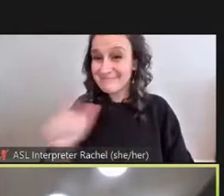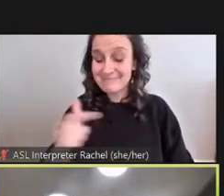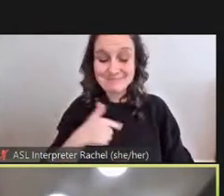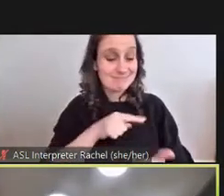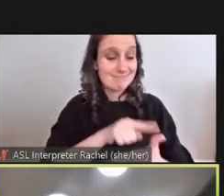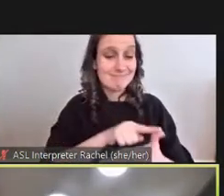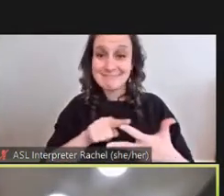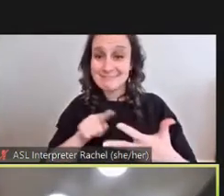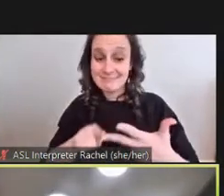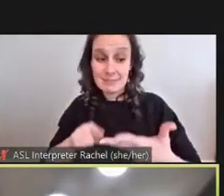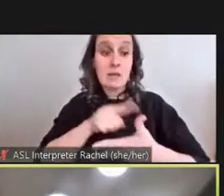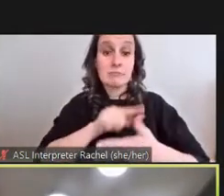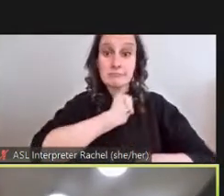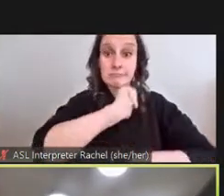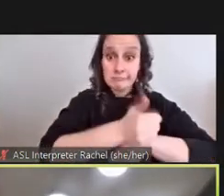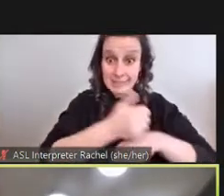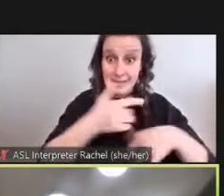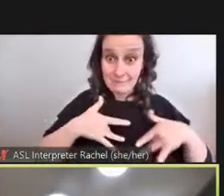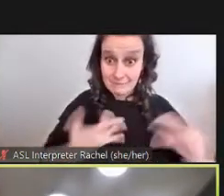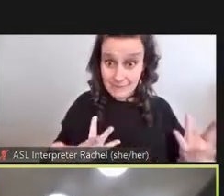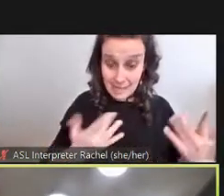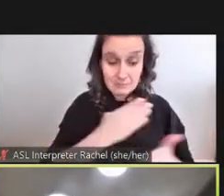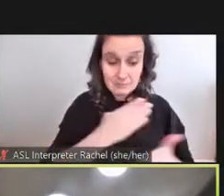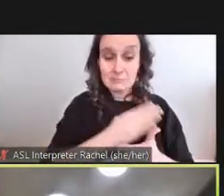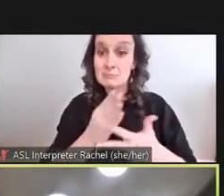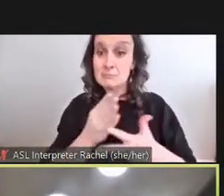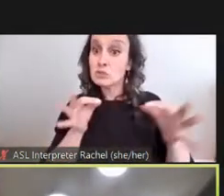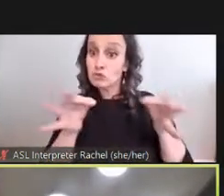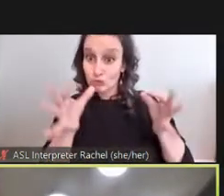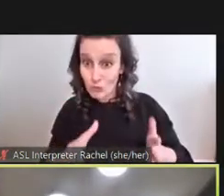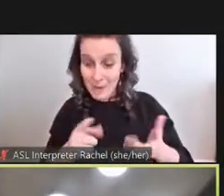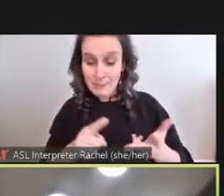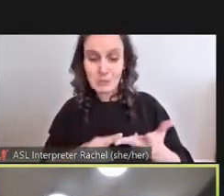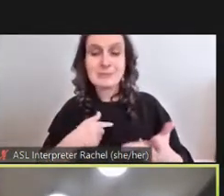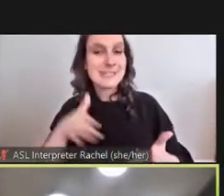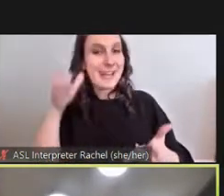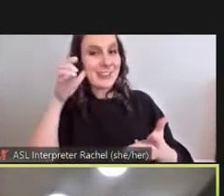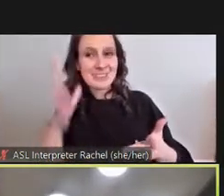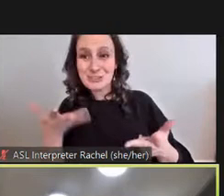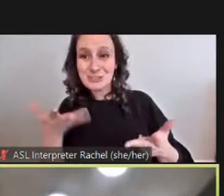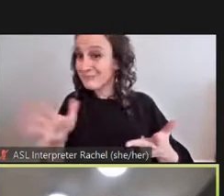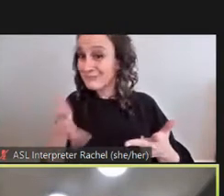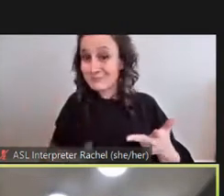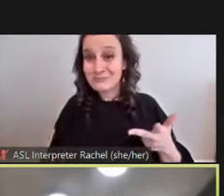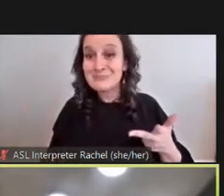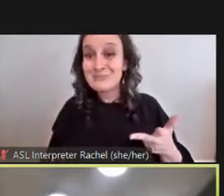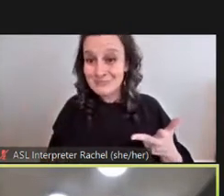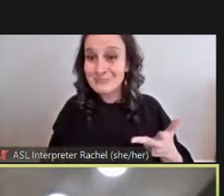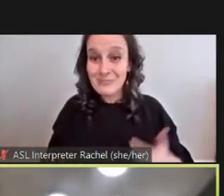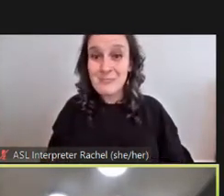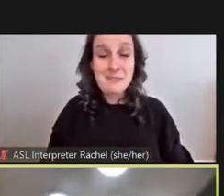admin who organizes it all, the audio describer, and the listeners.